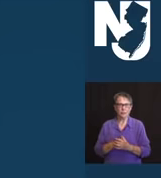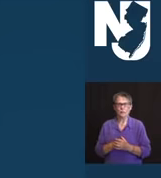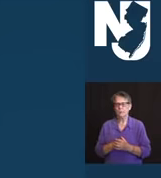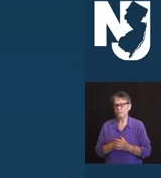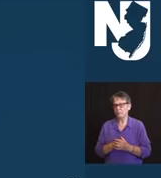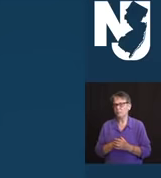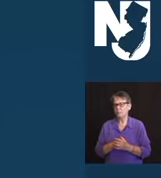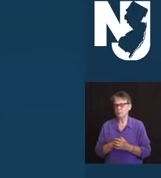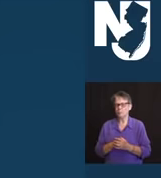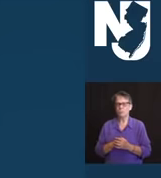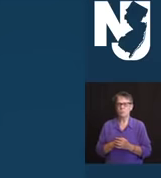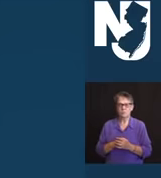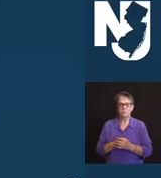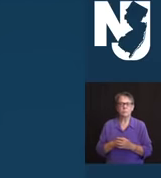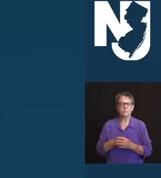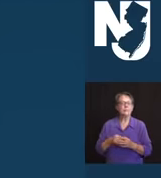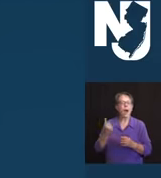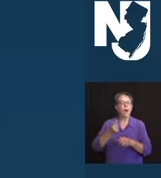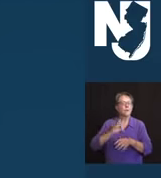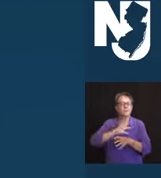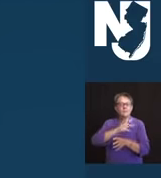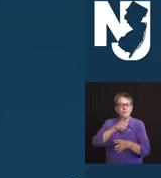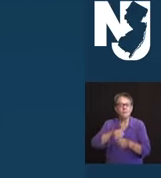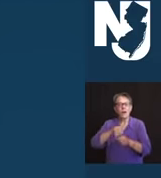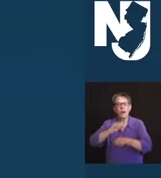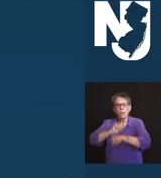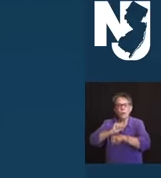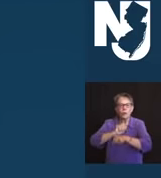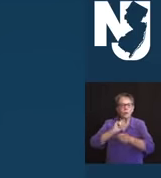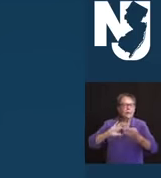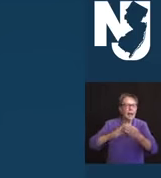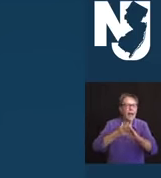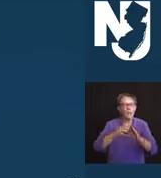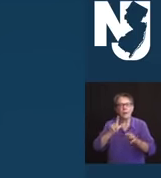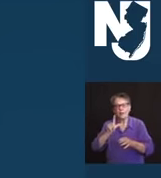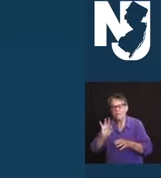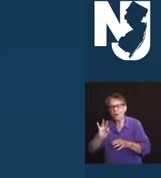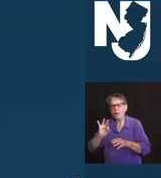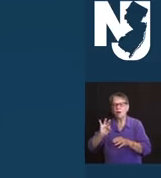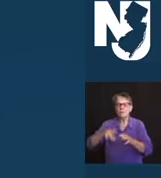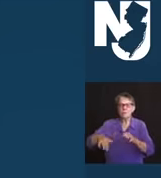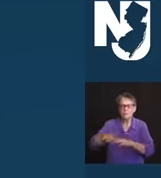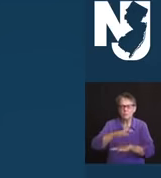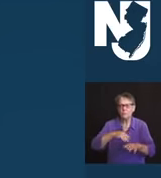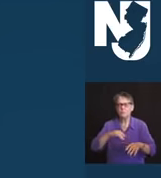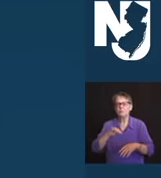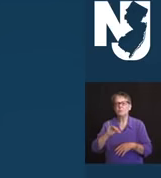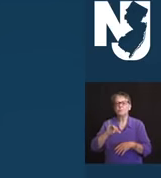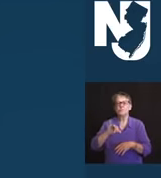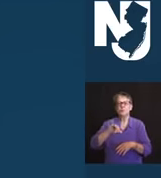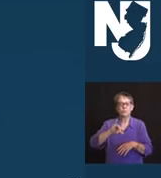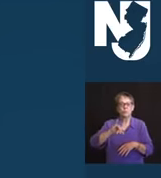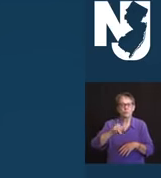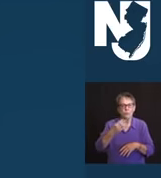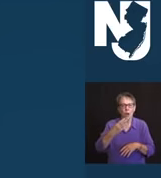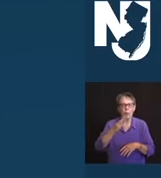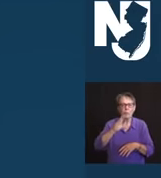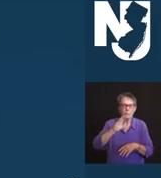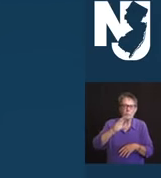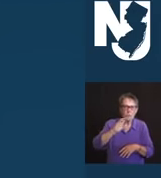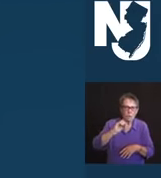township of Little Falls and was the code enforcement officer for many years. Even when his community couldn't gather to send Ronnie off,